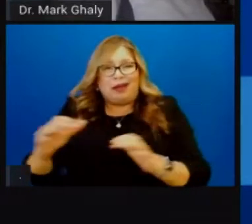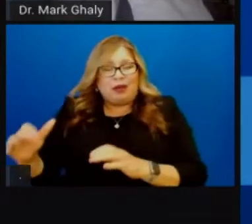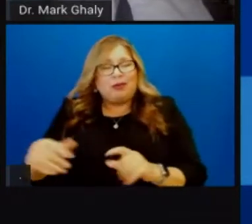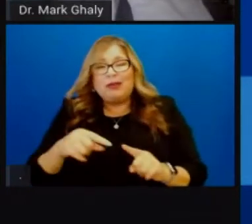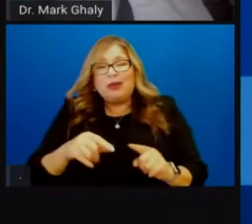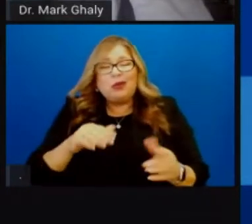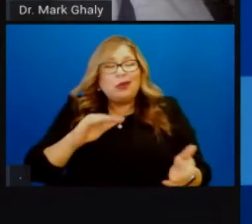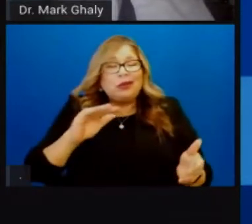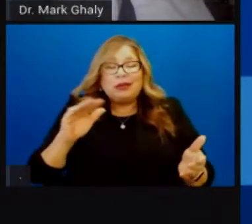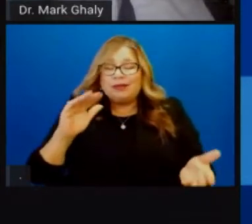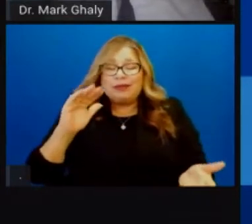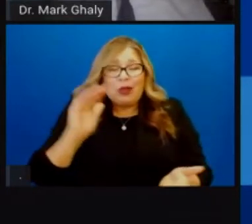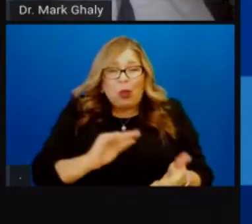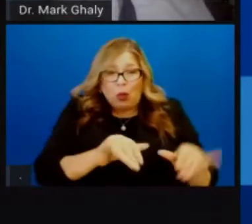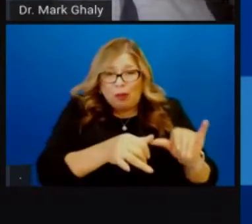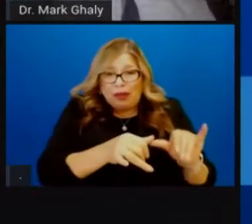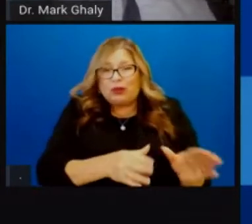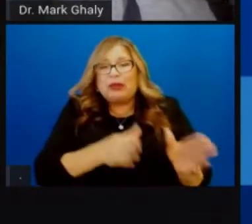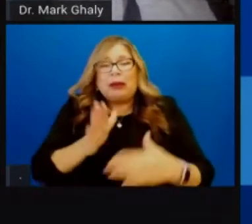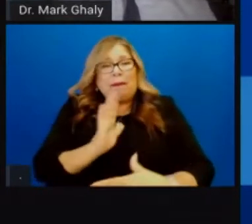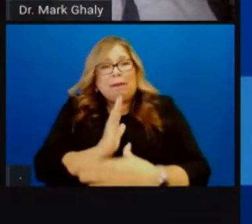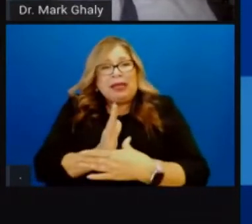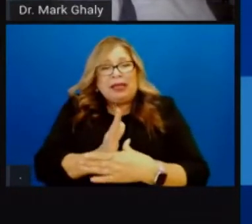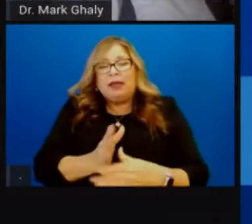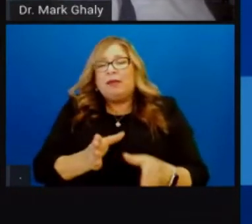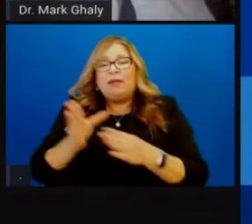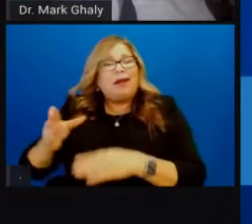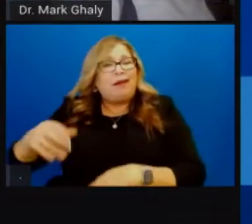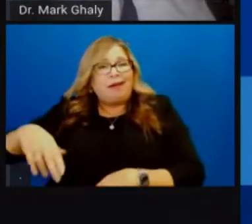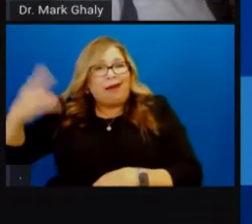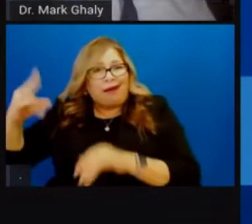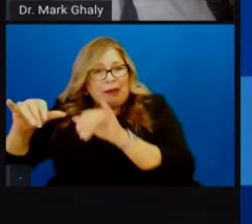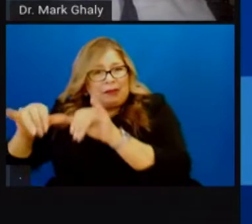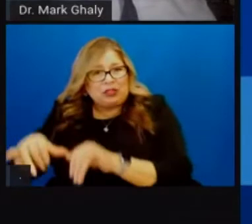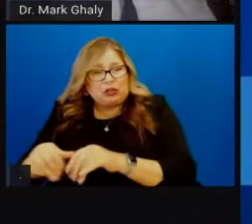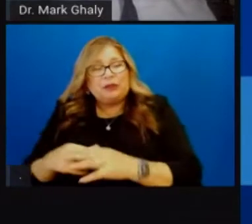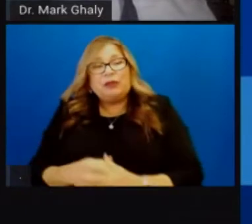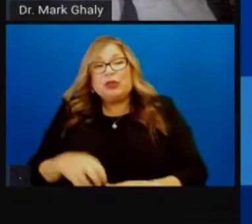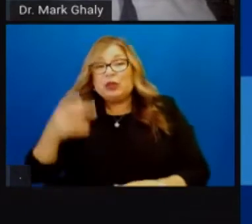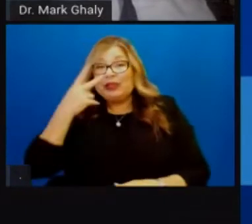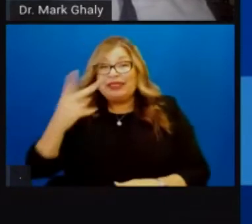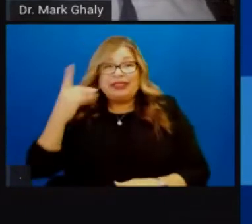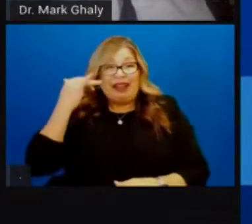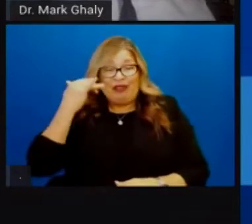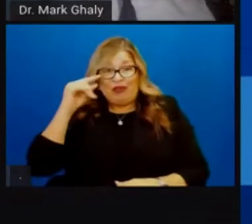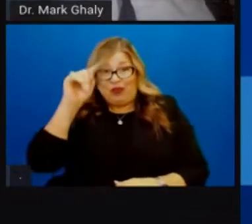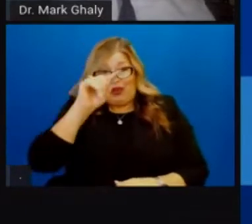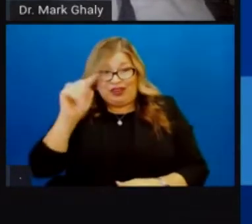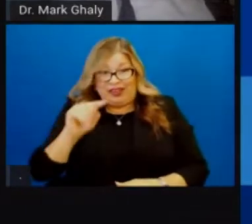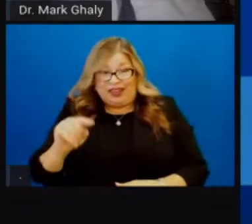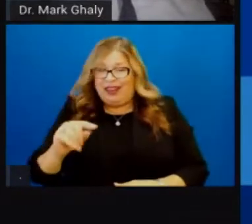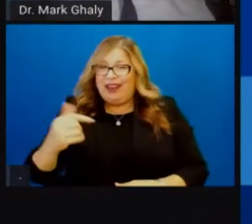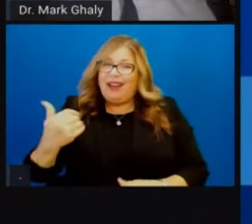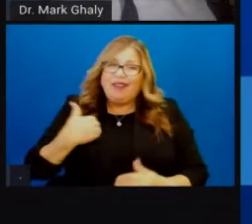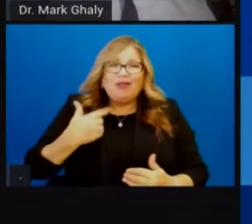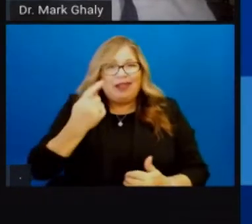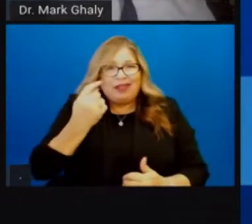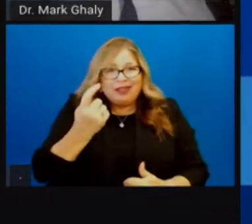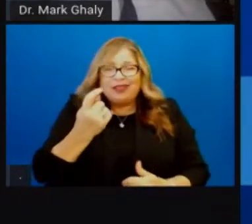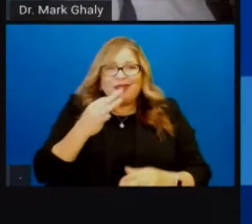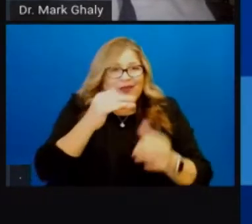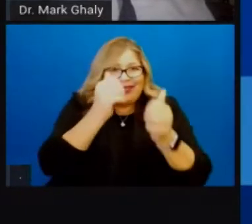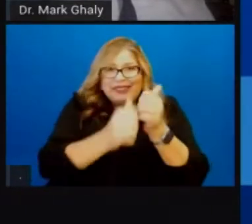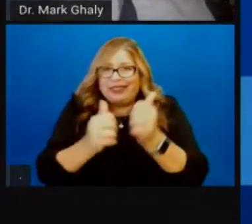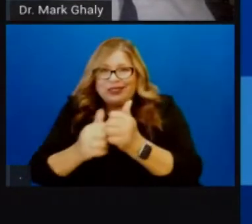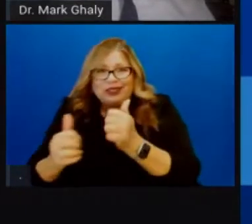metrics, medium level of metrics, high level of metrics. And you can see California's a state with a little bit of each,